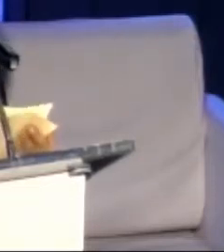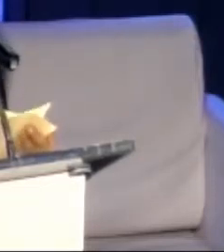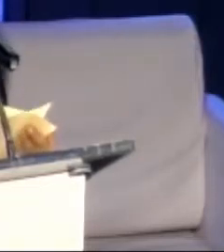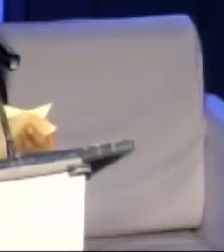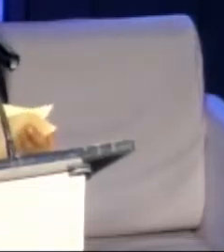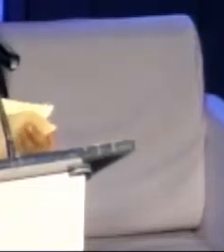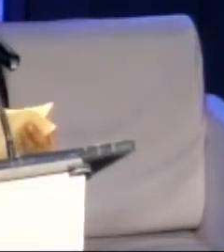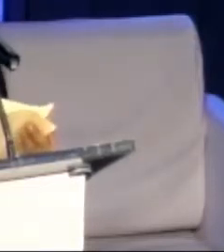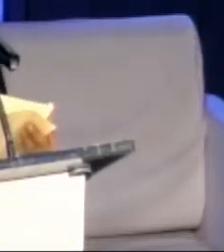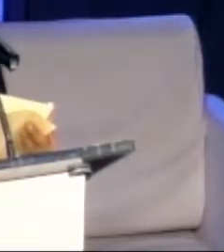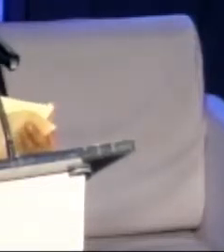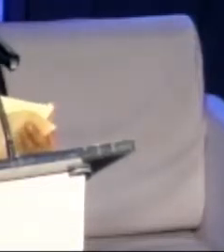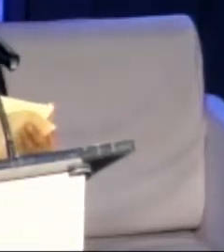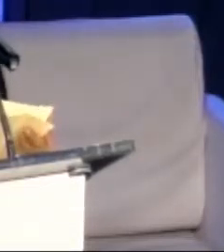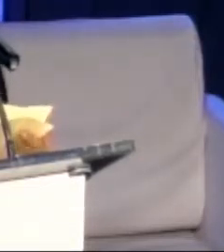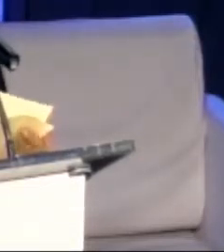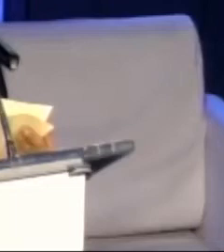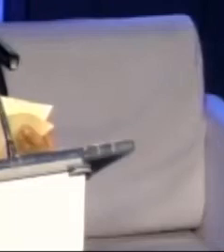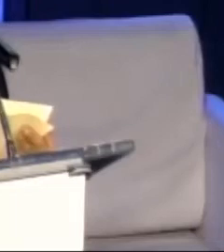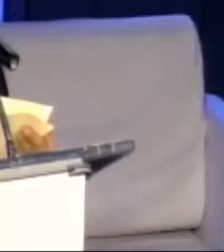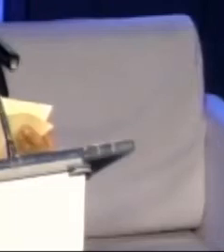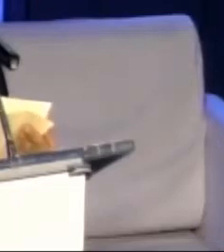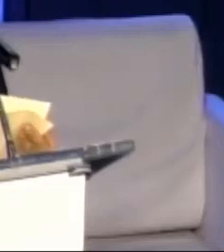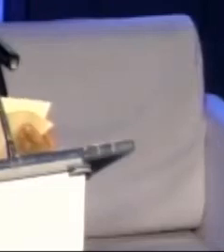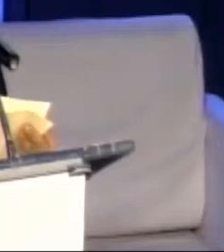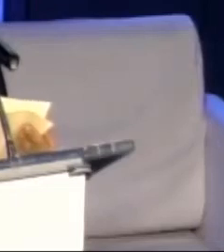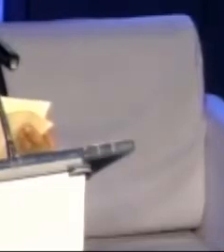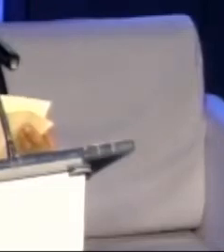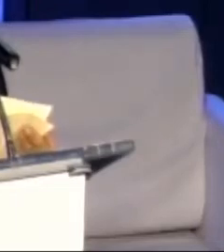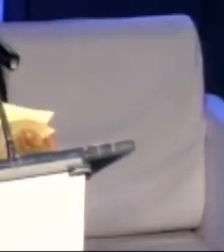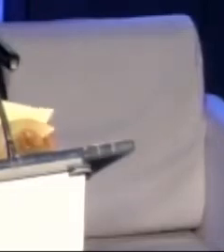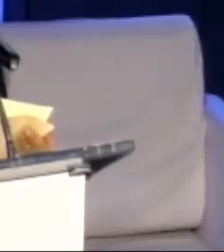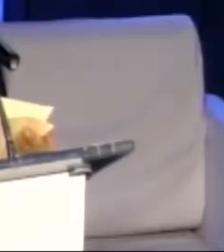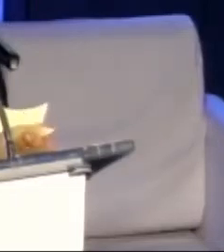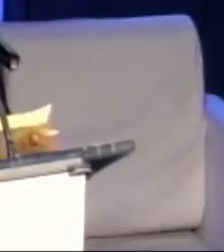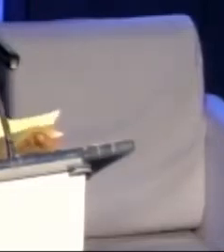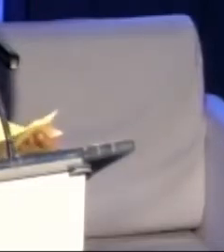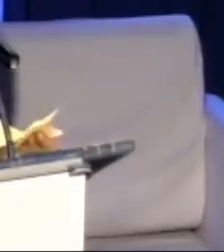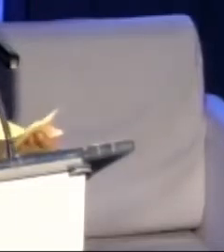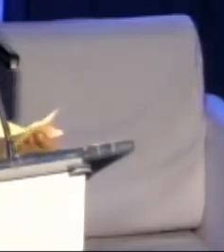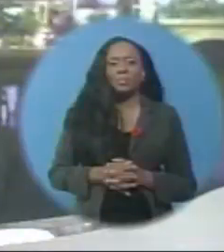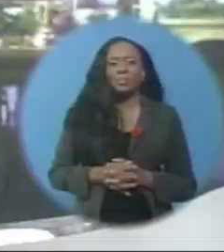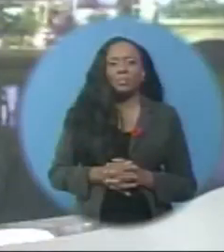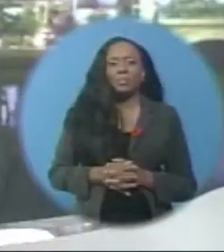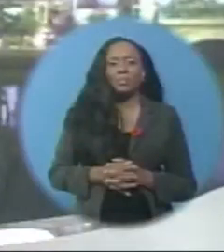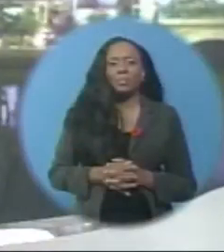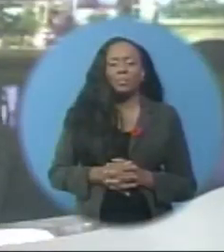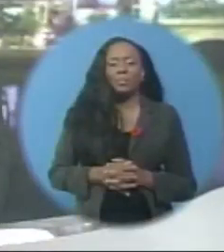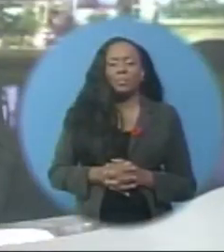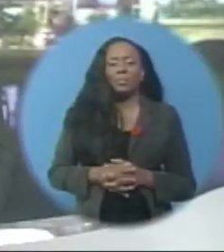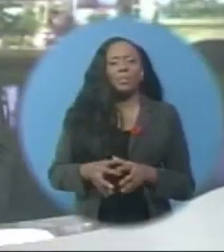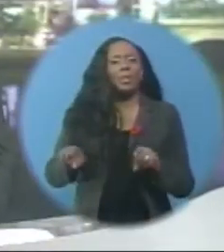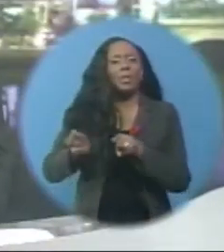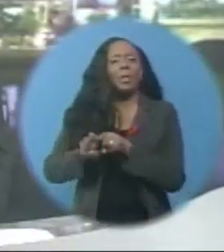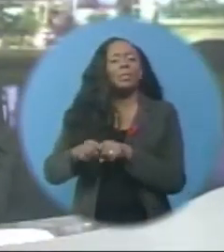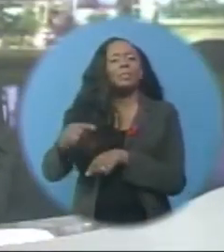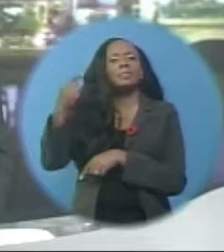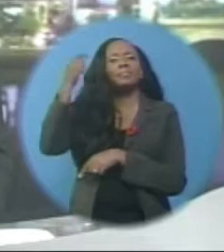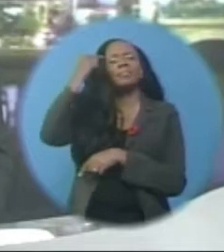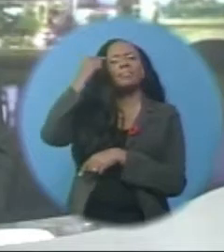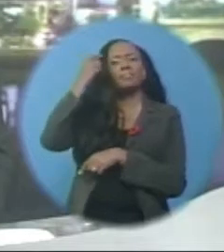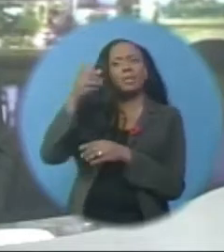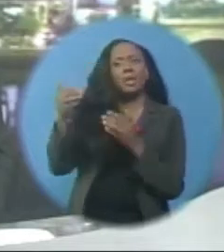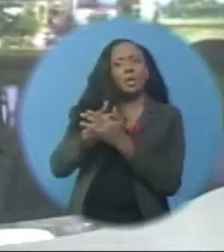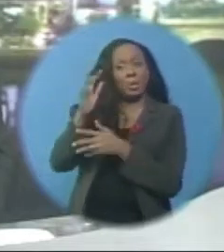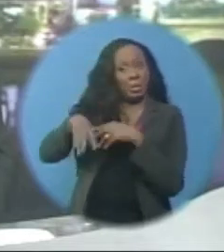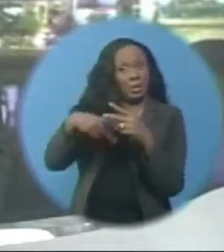we have the best regime for this in the hemisphere. Mr. Arthur also thinks